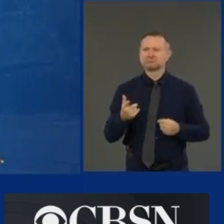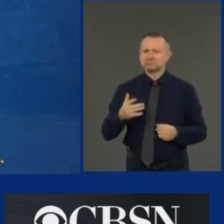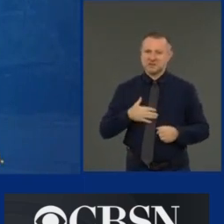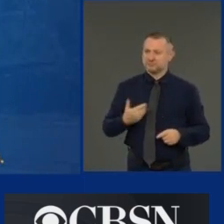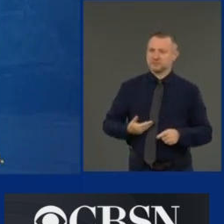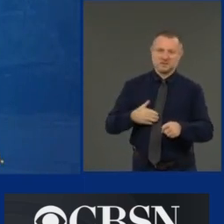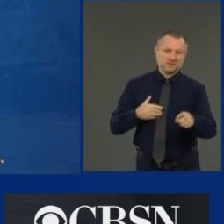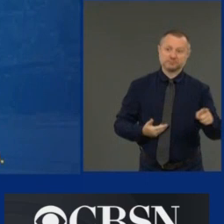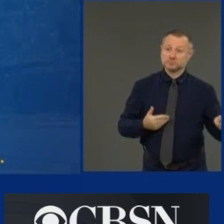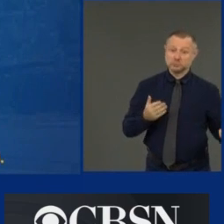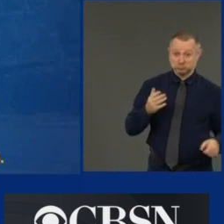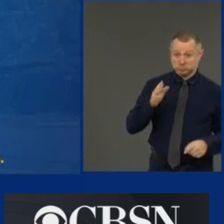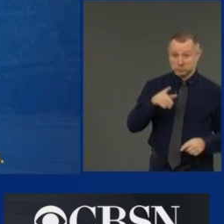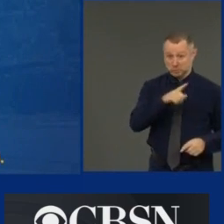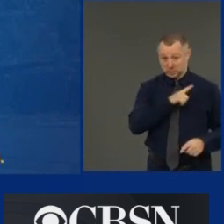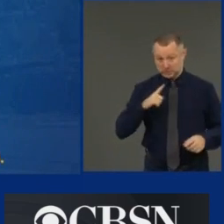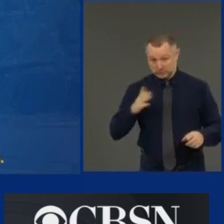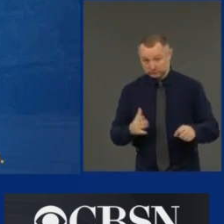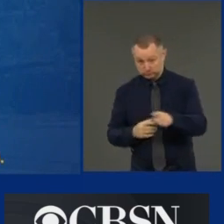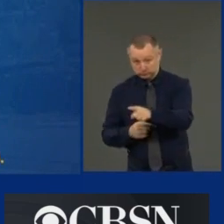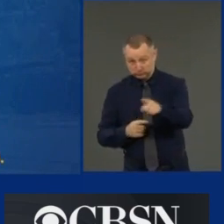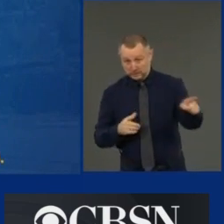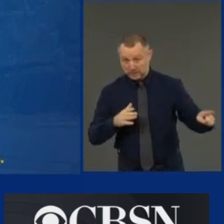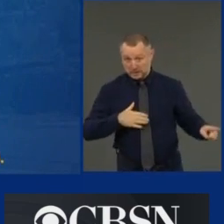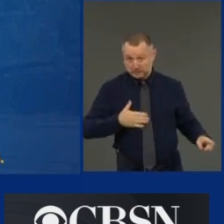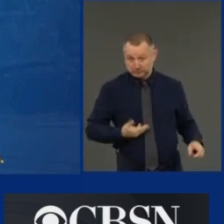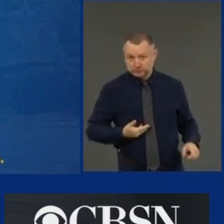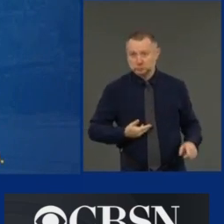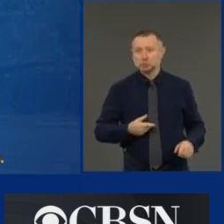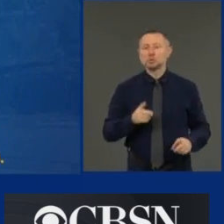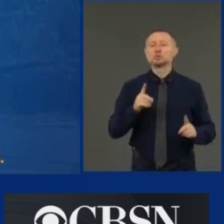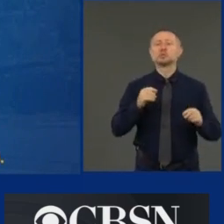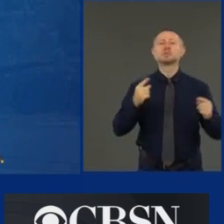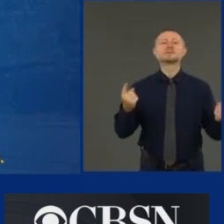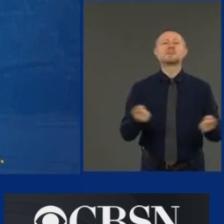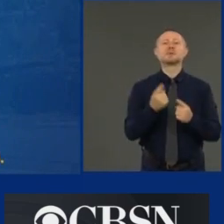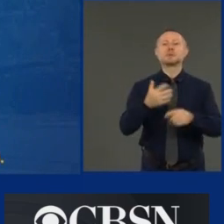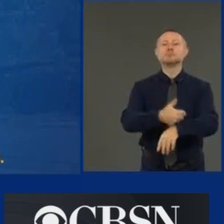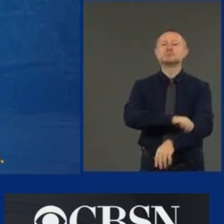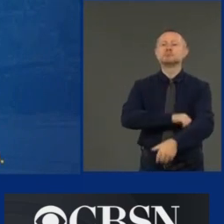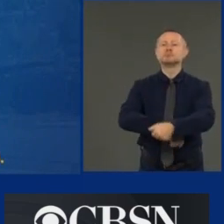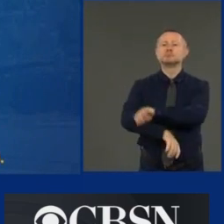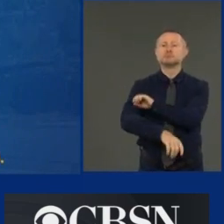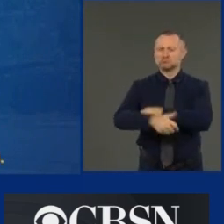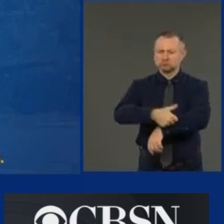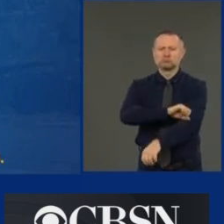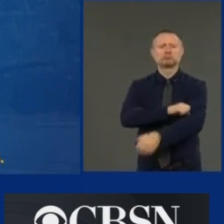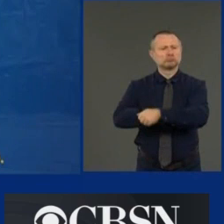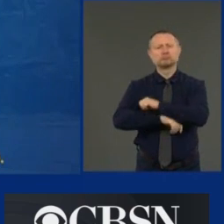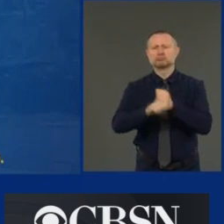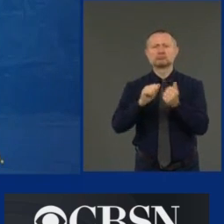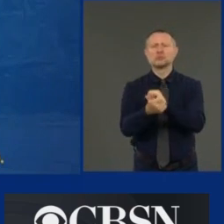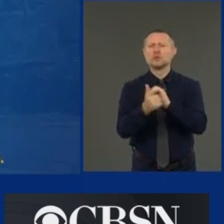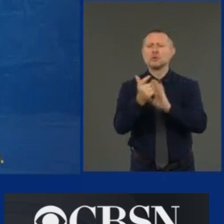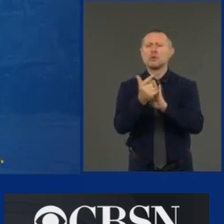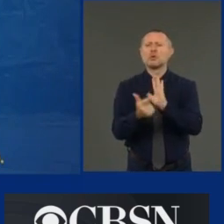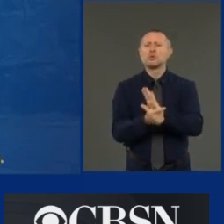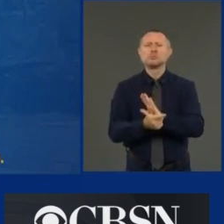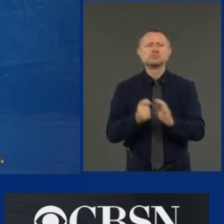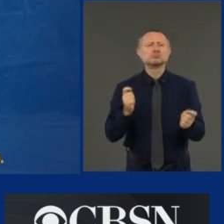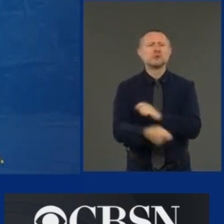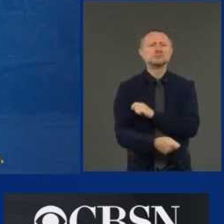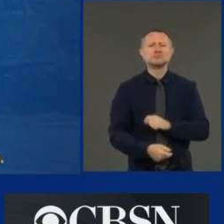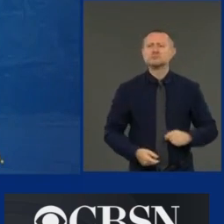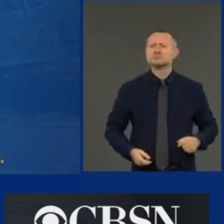do something about it. Change the law. That's what we need you to do. take the